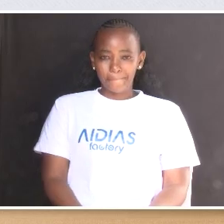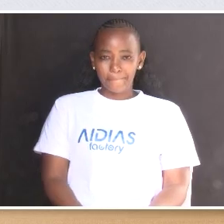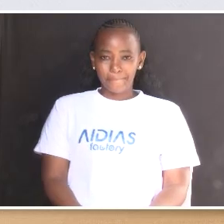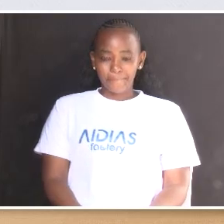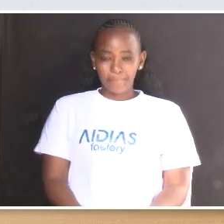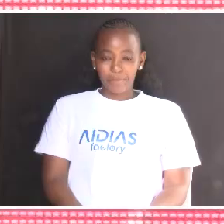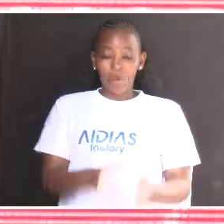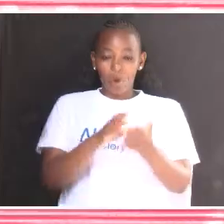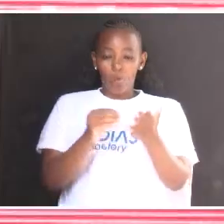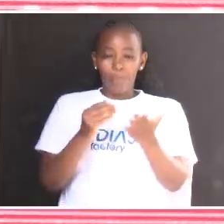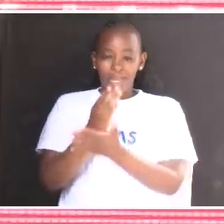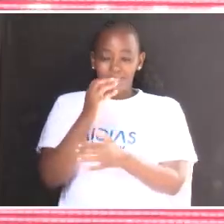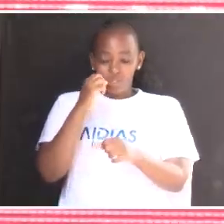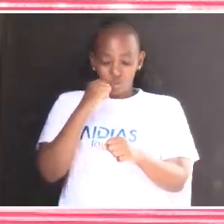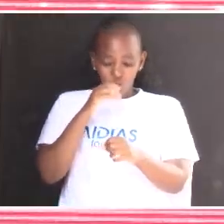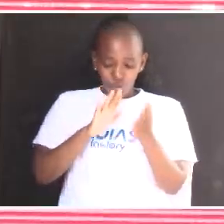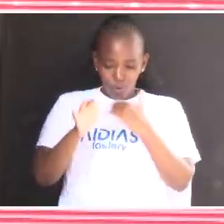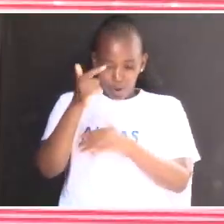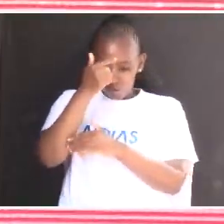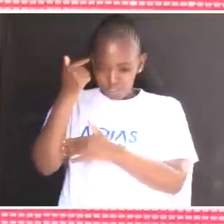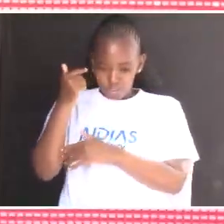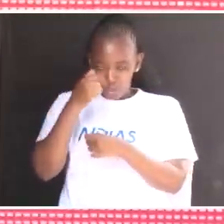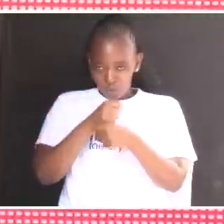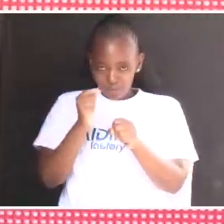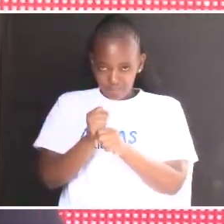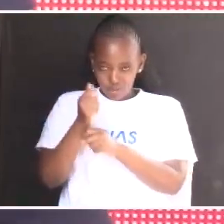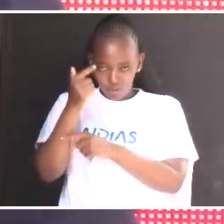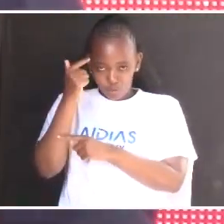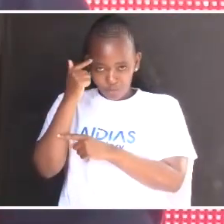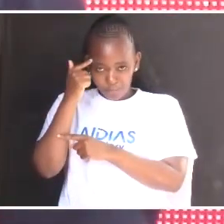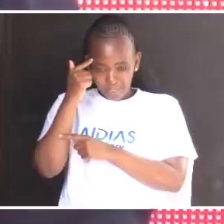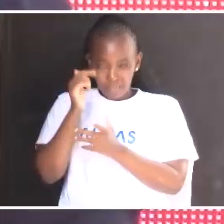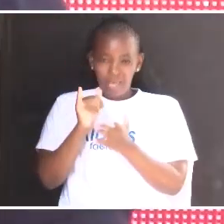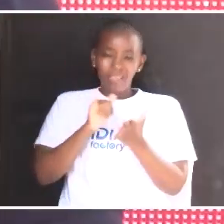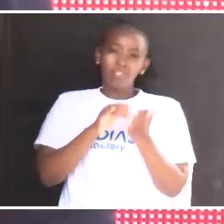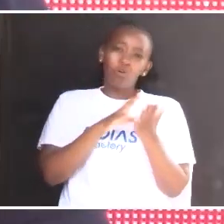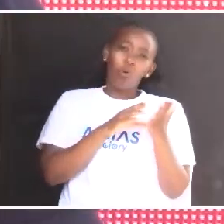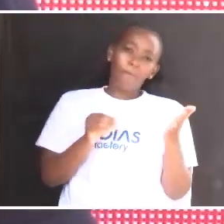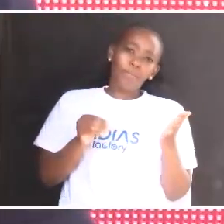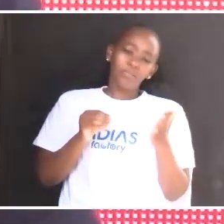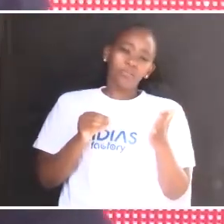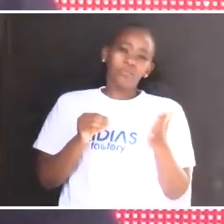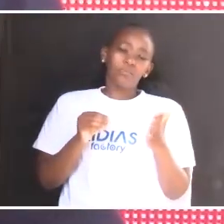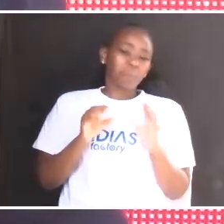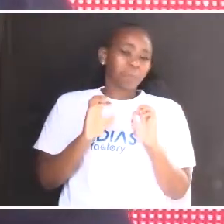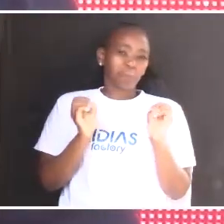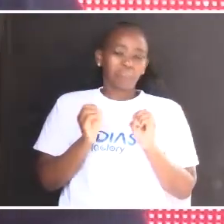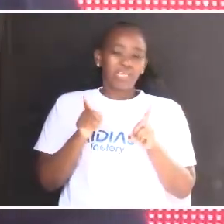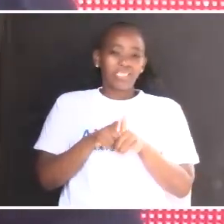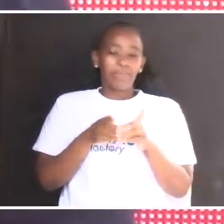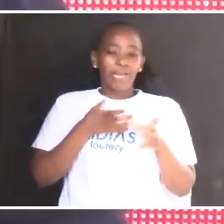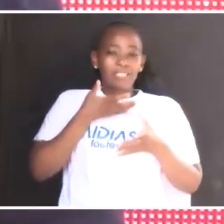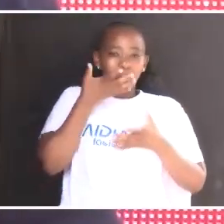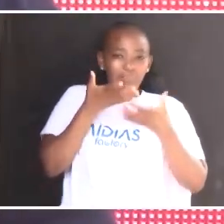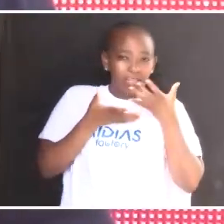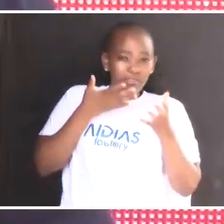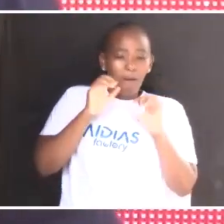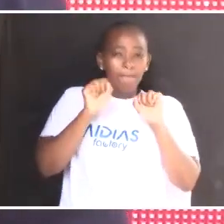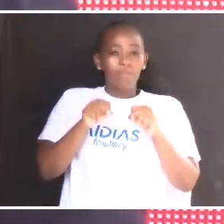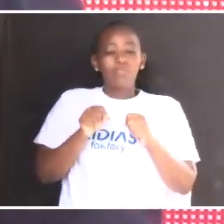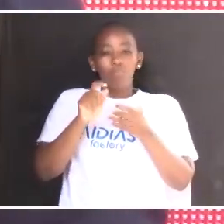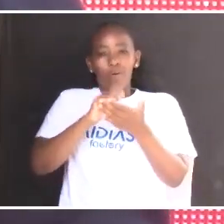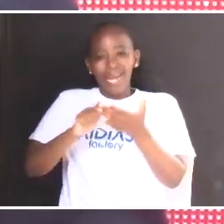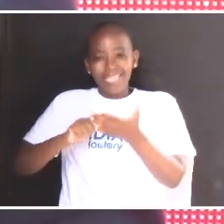kazi umetengeneza, your creation, original creation of the mind, that has not been copied and that has been expressed. Could be a